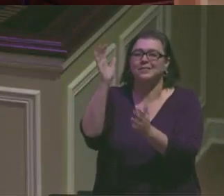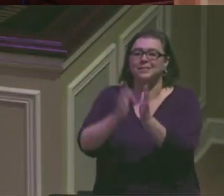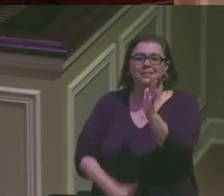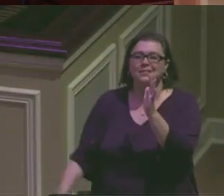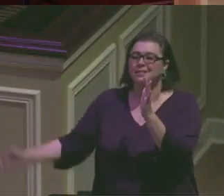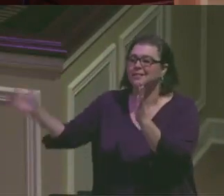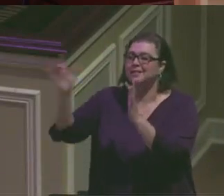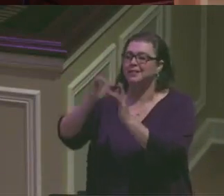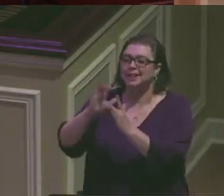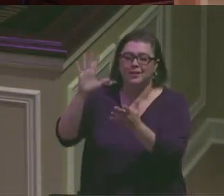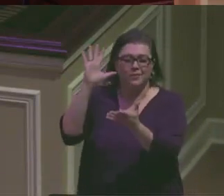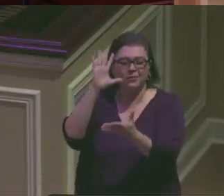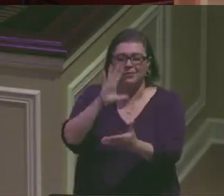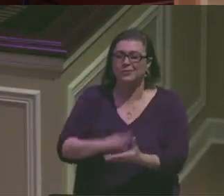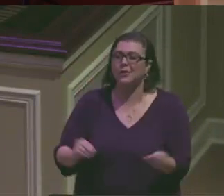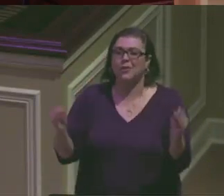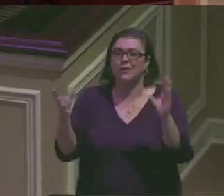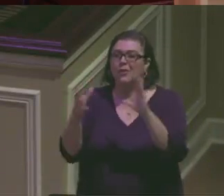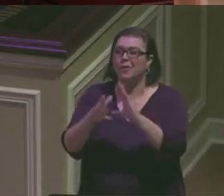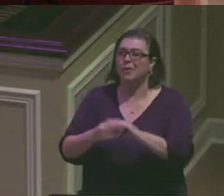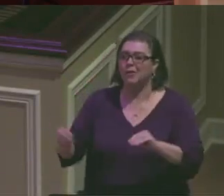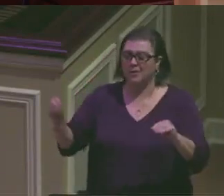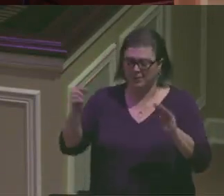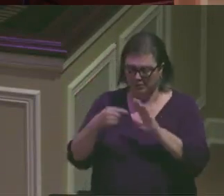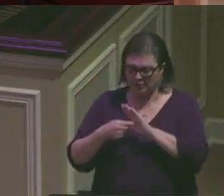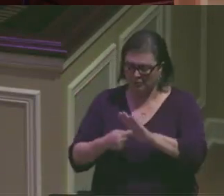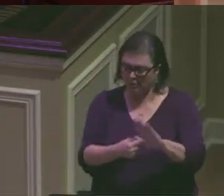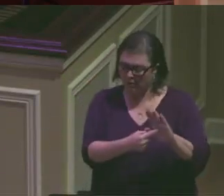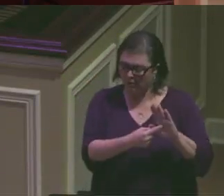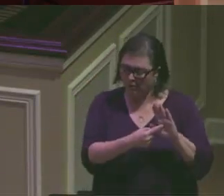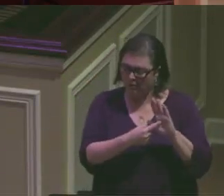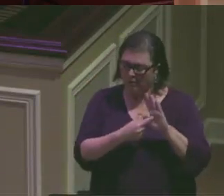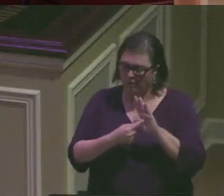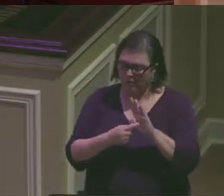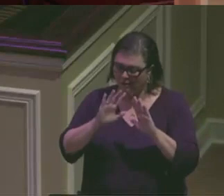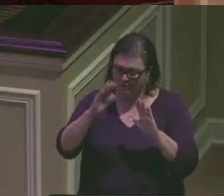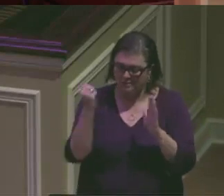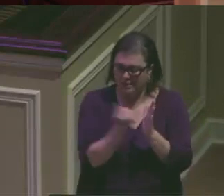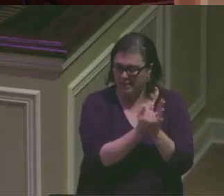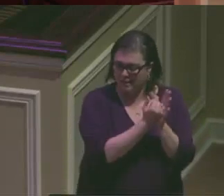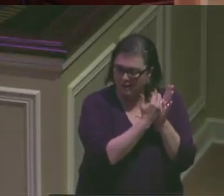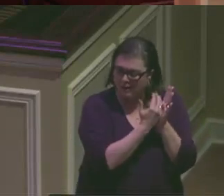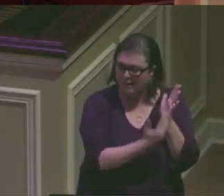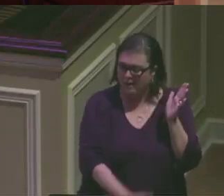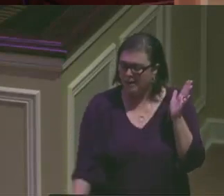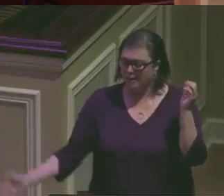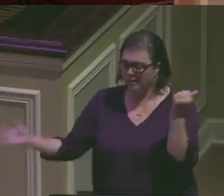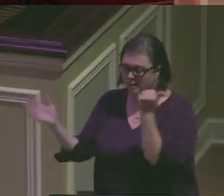Written on his